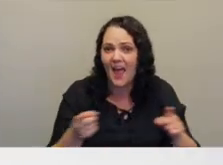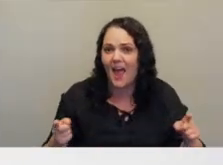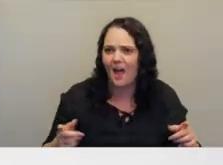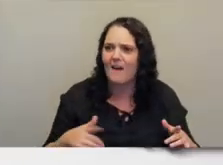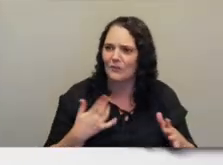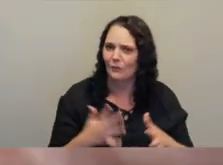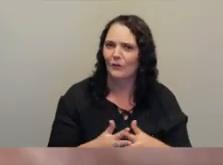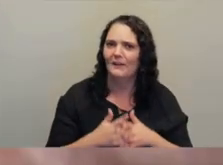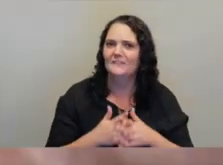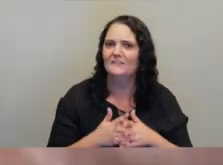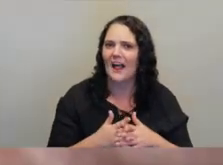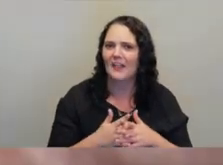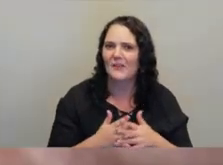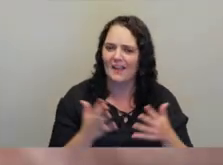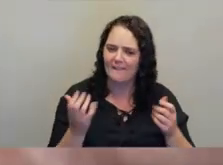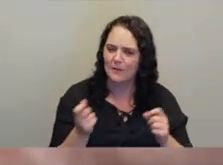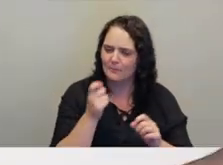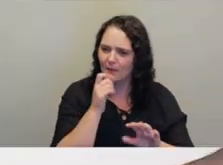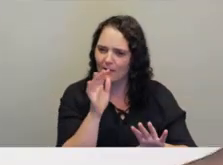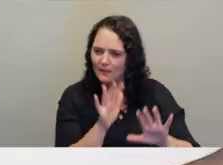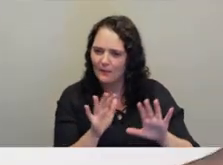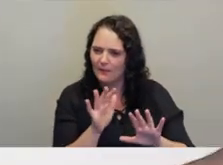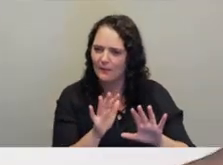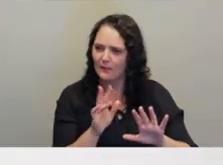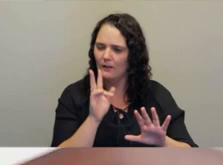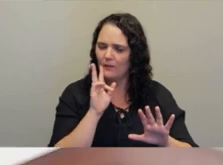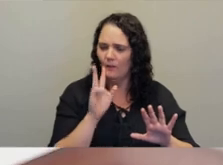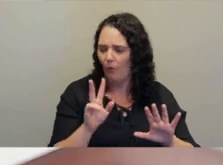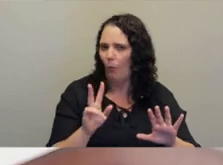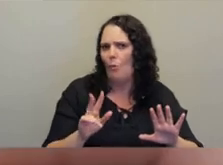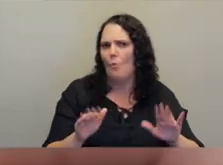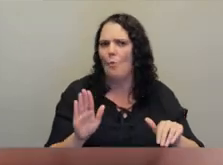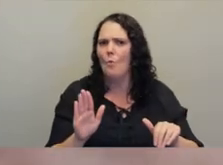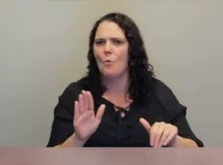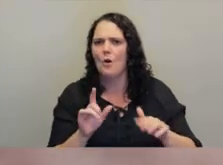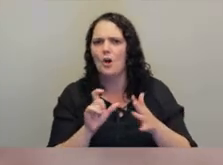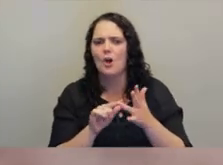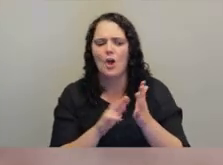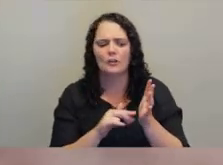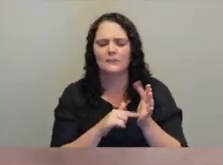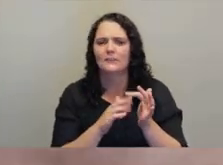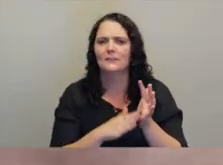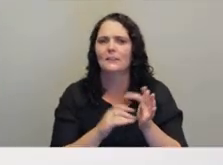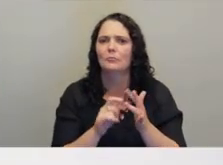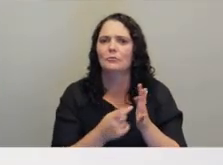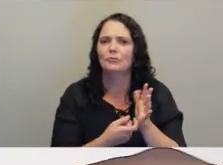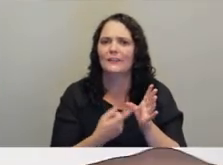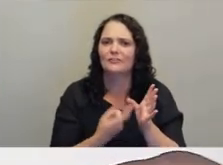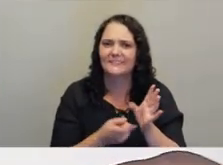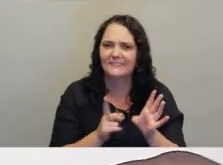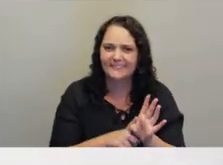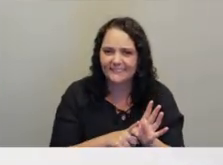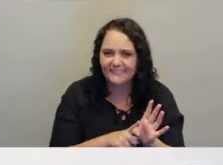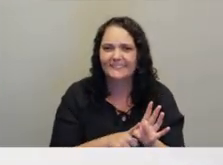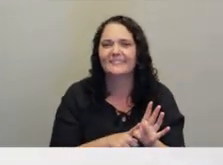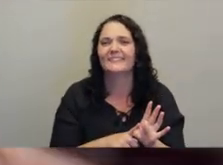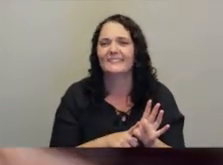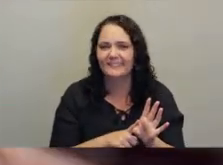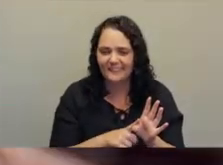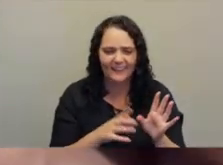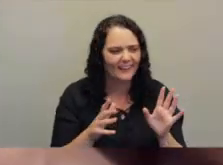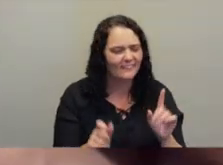values in art, contemporary art and art of the last 150 years. Markers